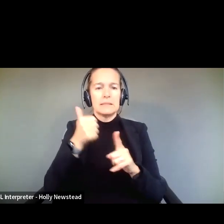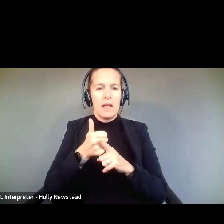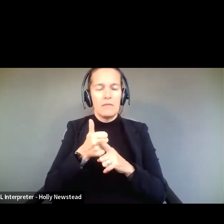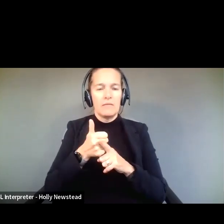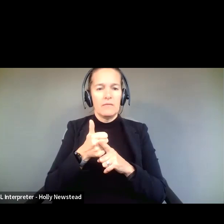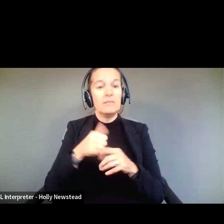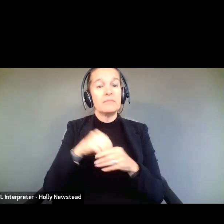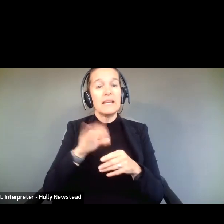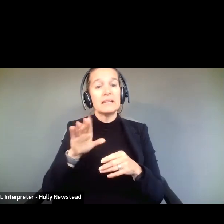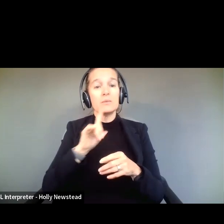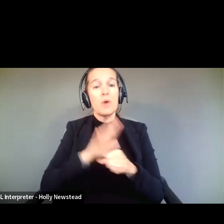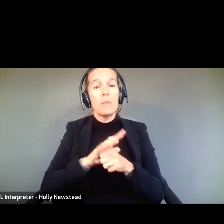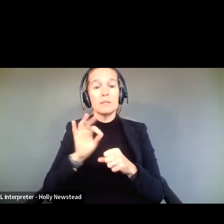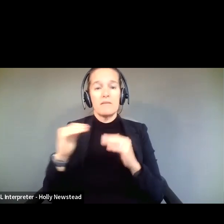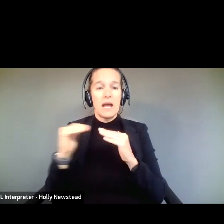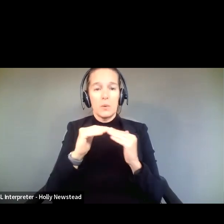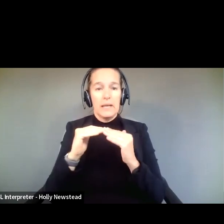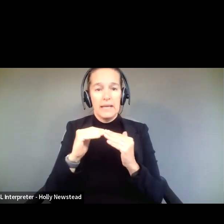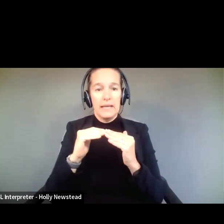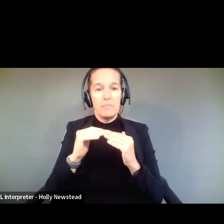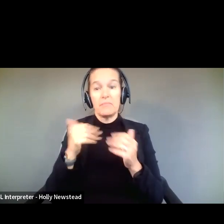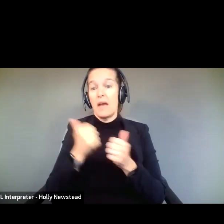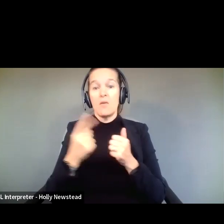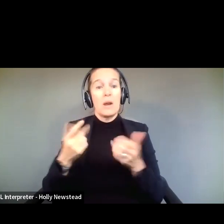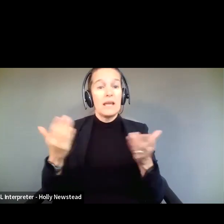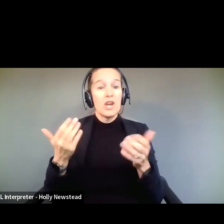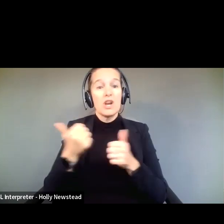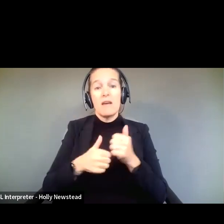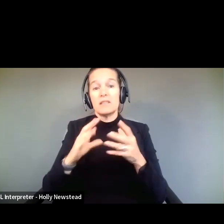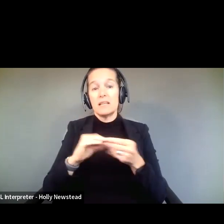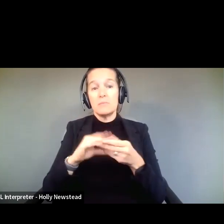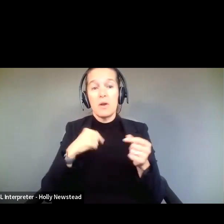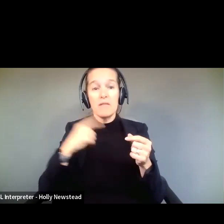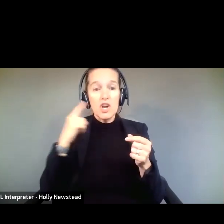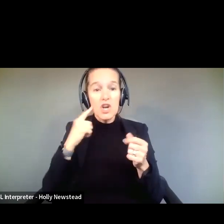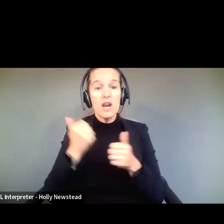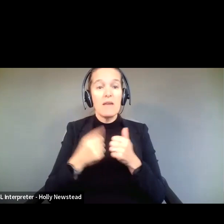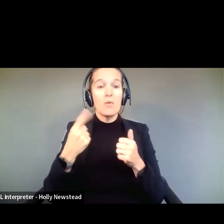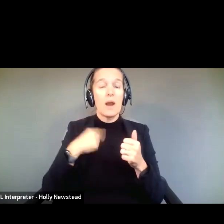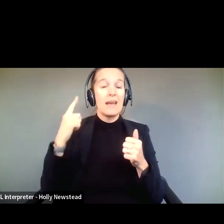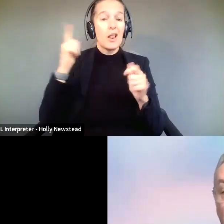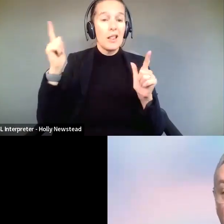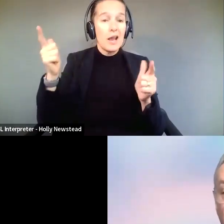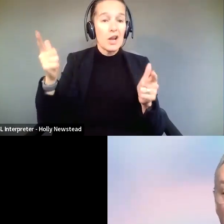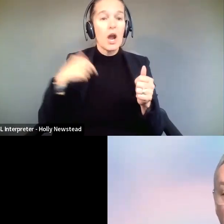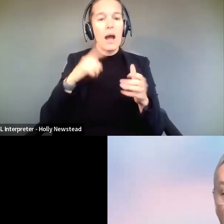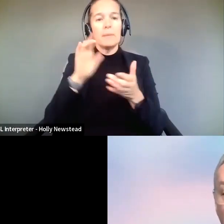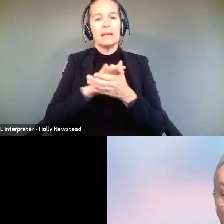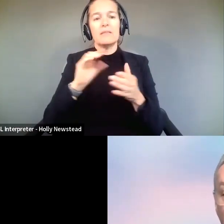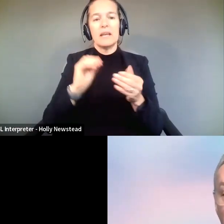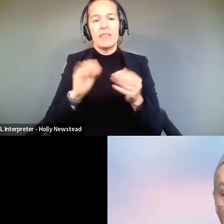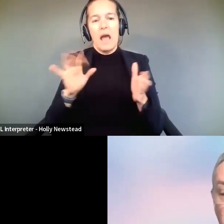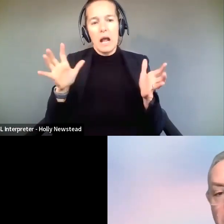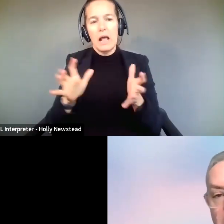equity. And everybody here, and every testimony I've heard, and everybody I'm about to hear later, I believe in the collective push